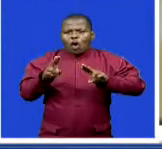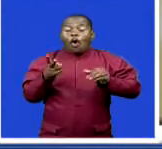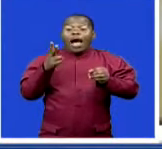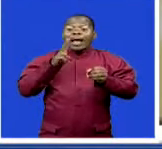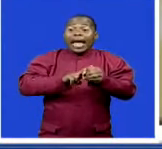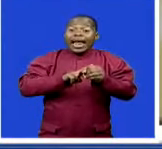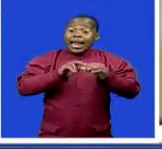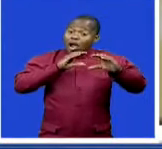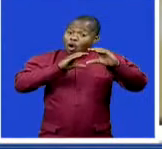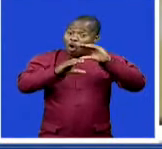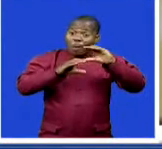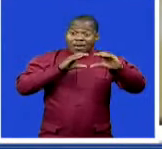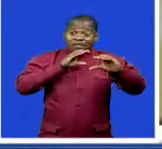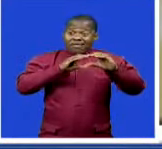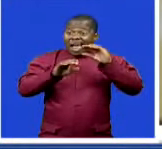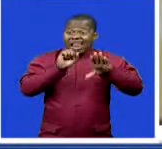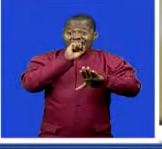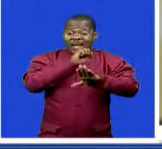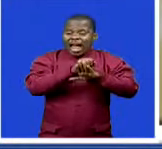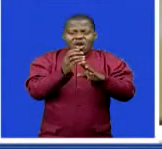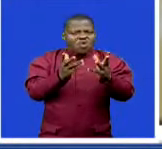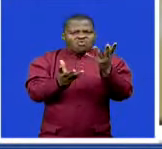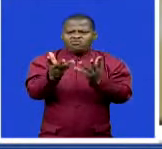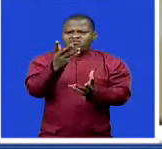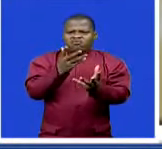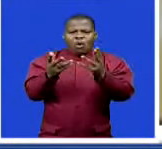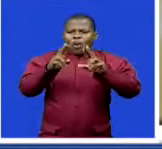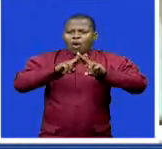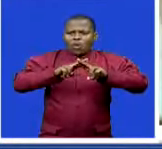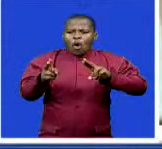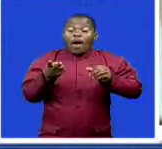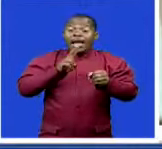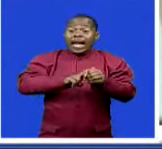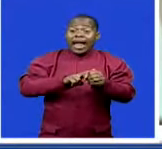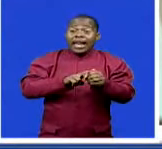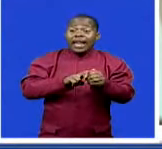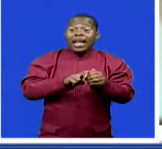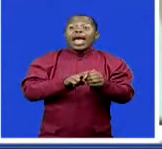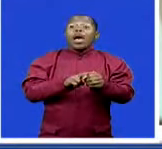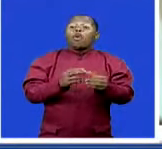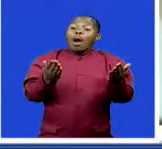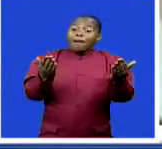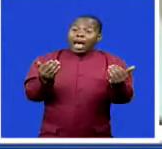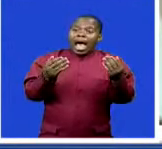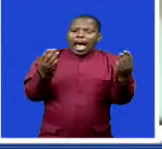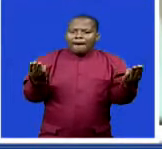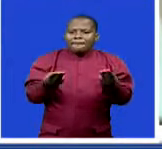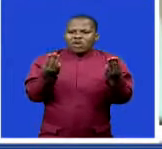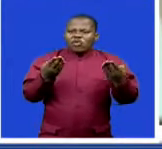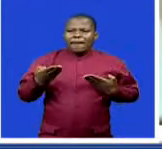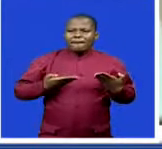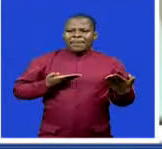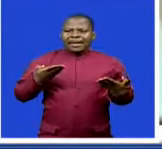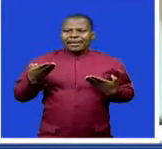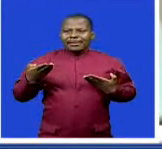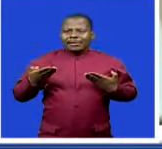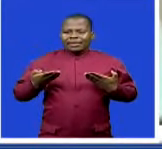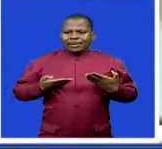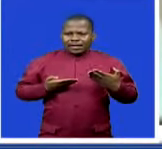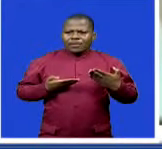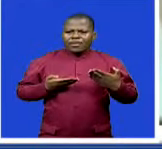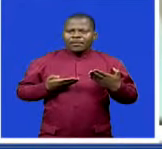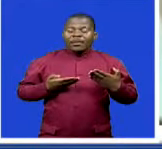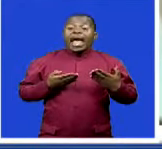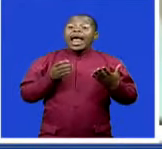the country burns. The king invited business people who were affected by the anarchy that gripped the country to submit